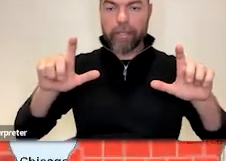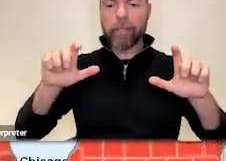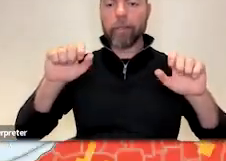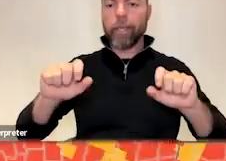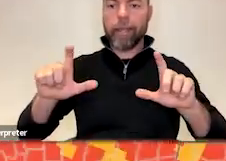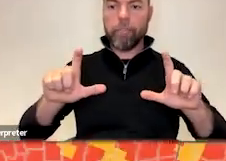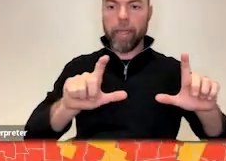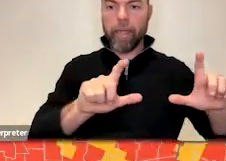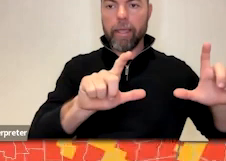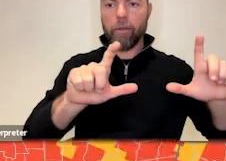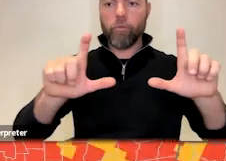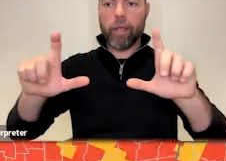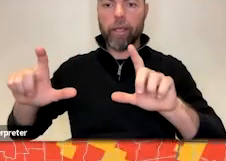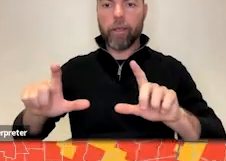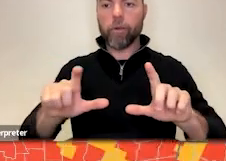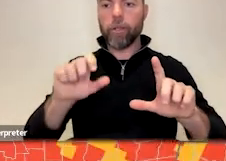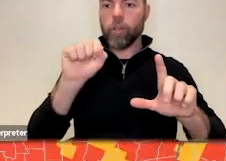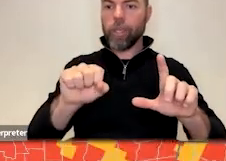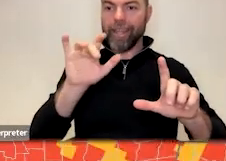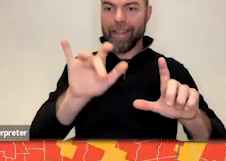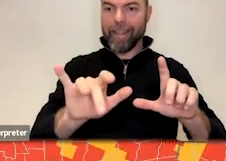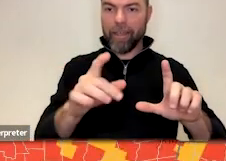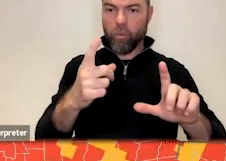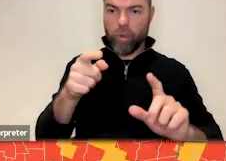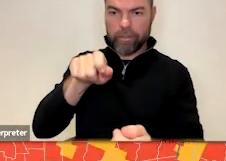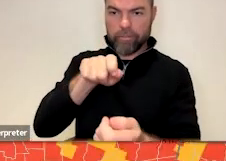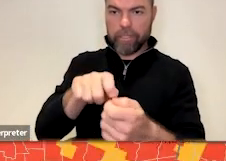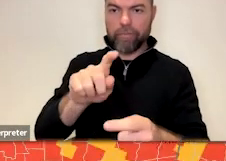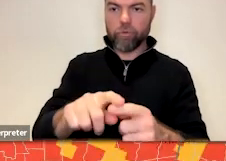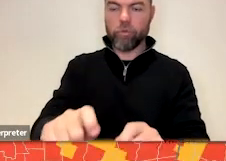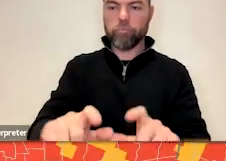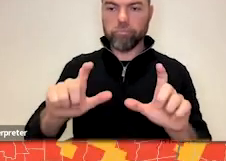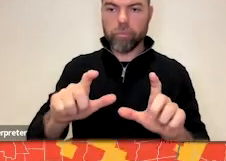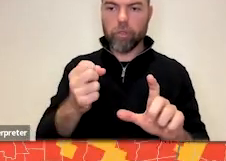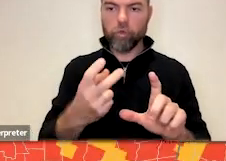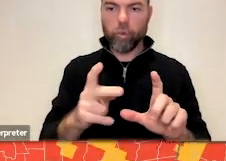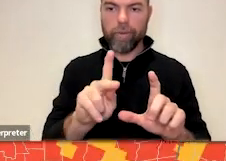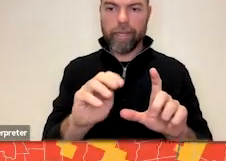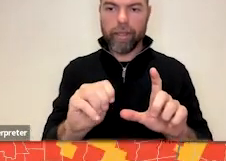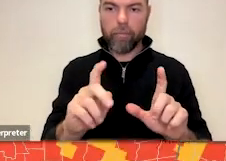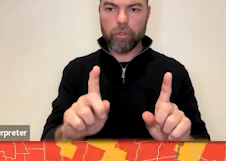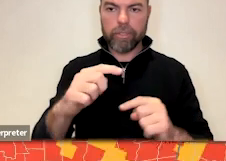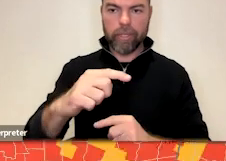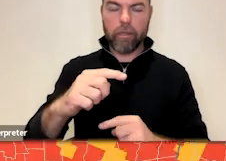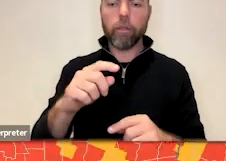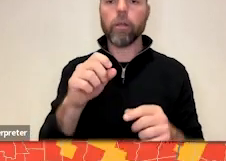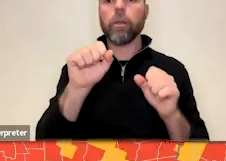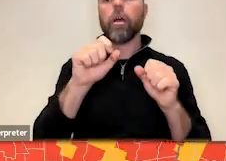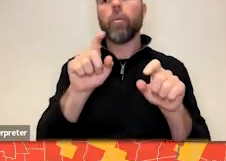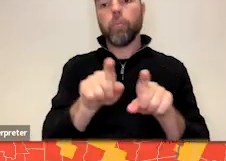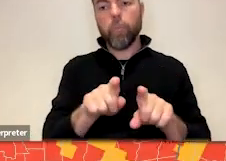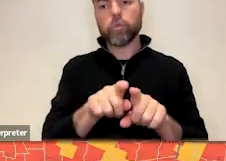click on an area to get a pop-up of that 12-kilometer grid cell. But also I can come over